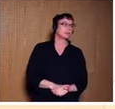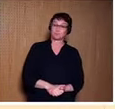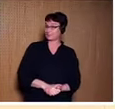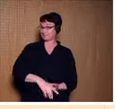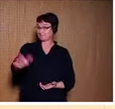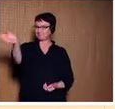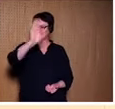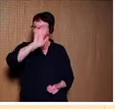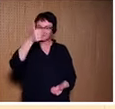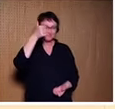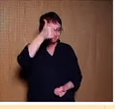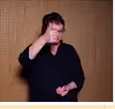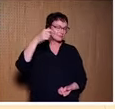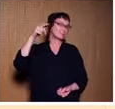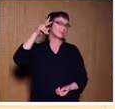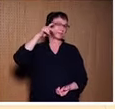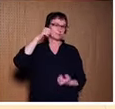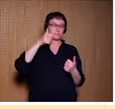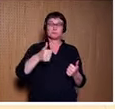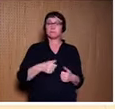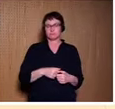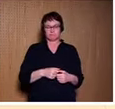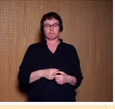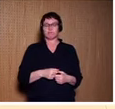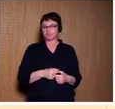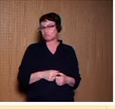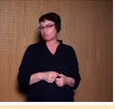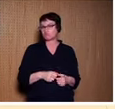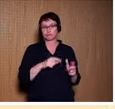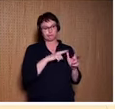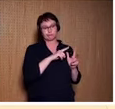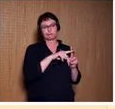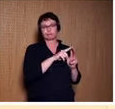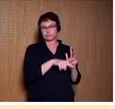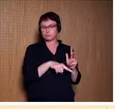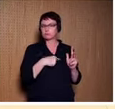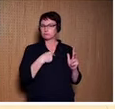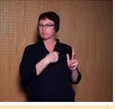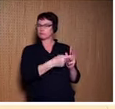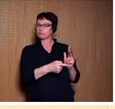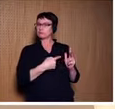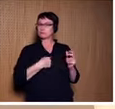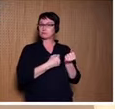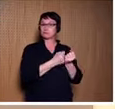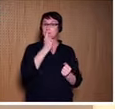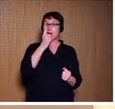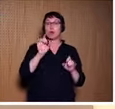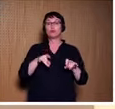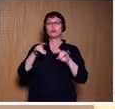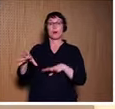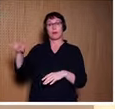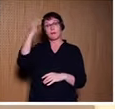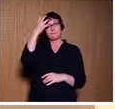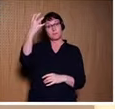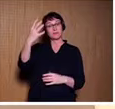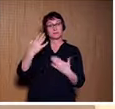Hello? Yep, better. Okay. I agree with everything that's been said, but let me add from an Australian government perspective, we're in the process